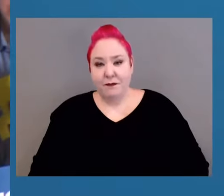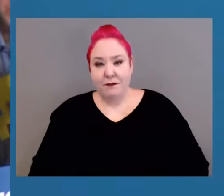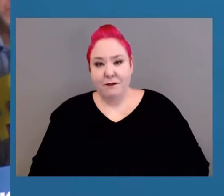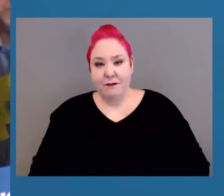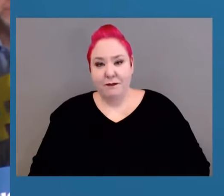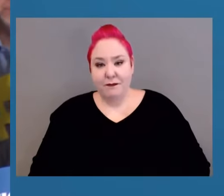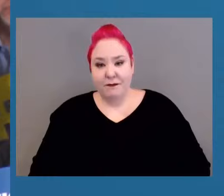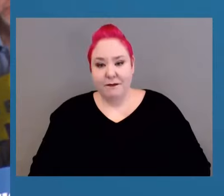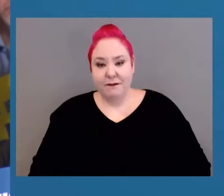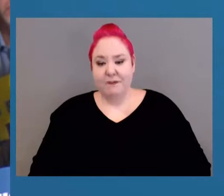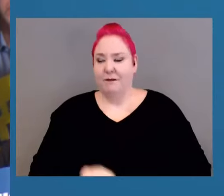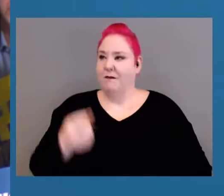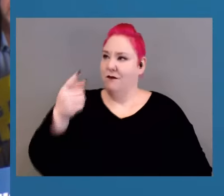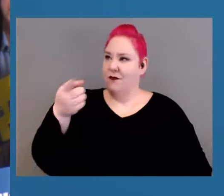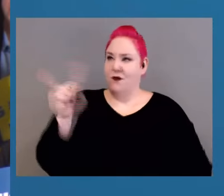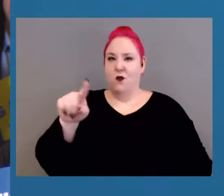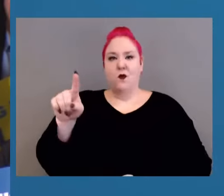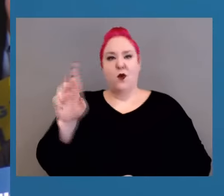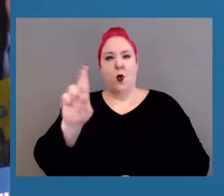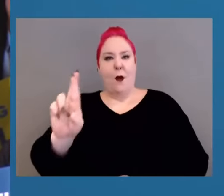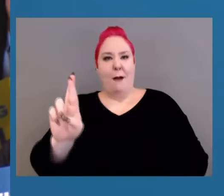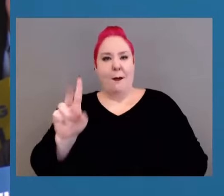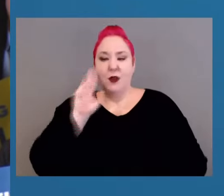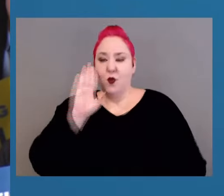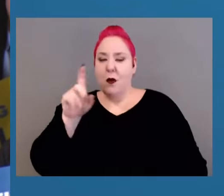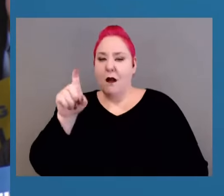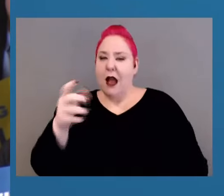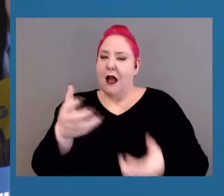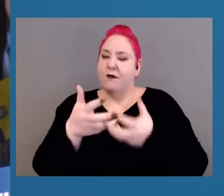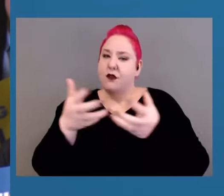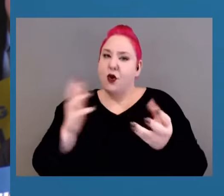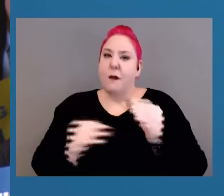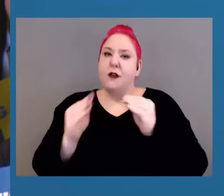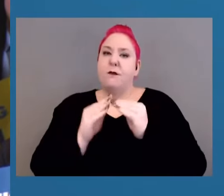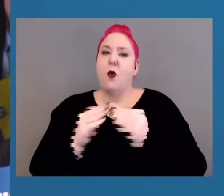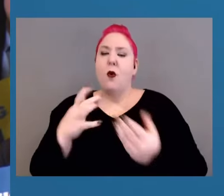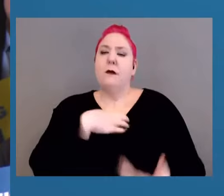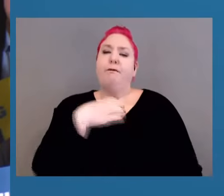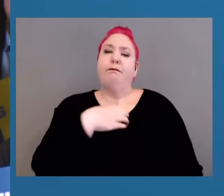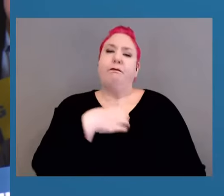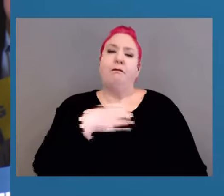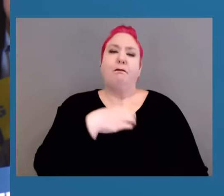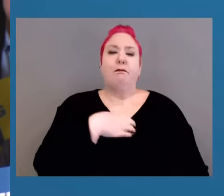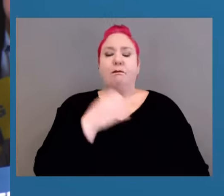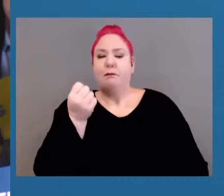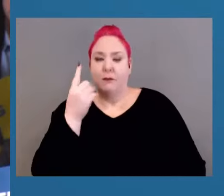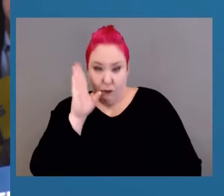those Republicans will have so much more to cry about.